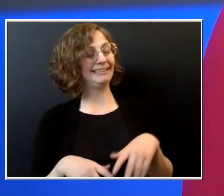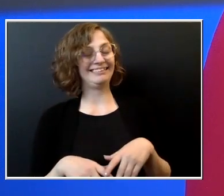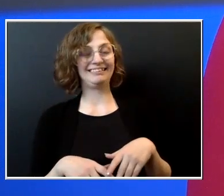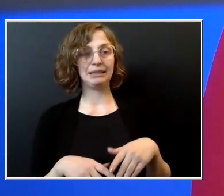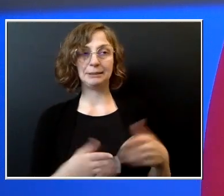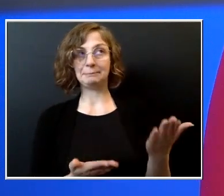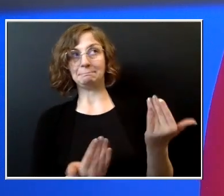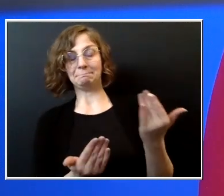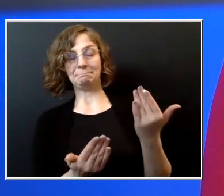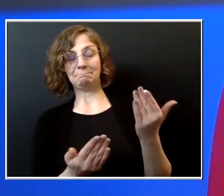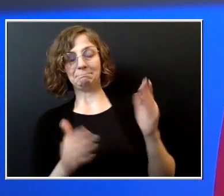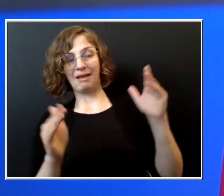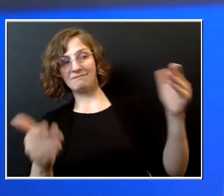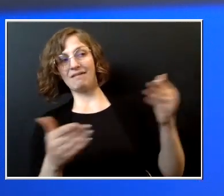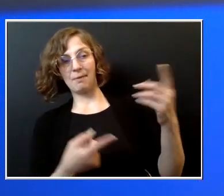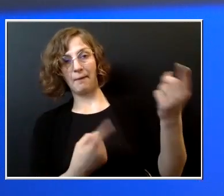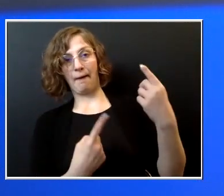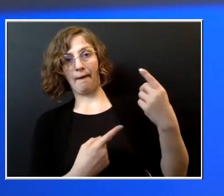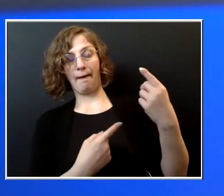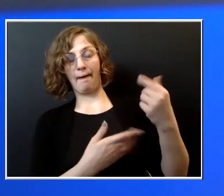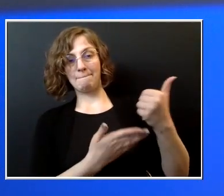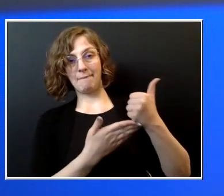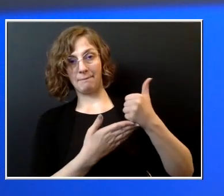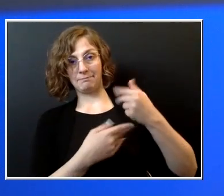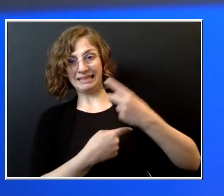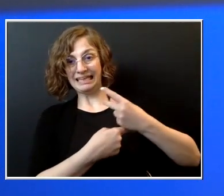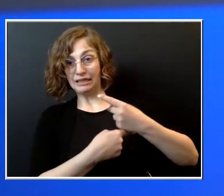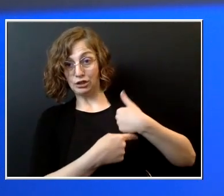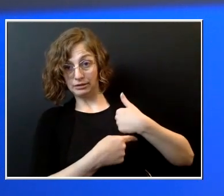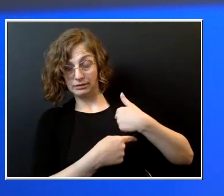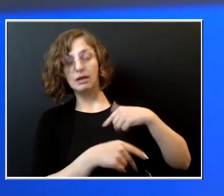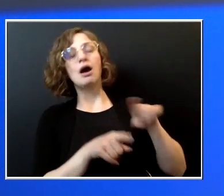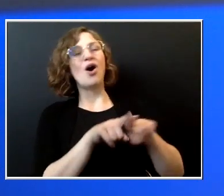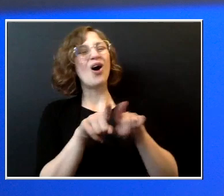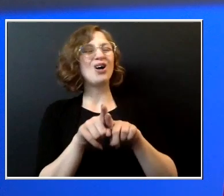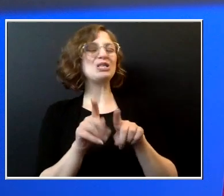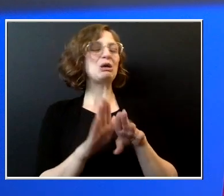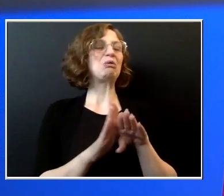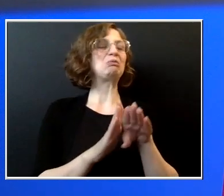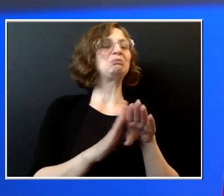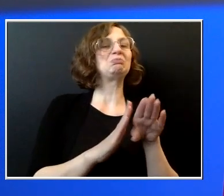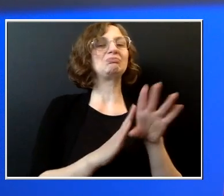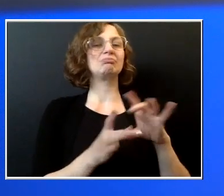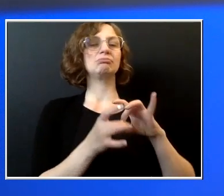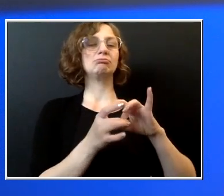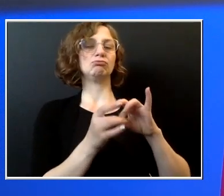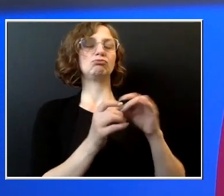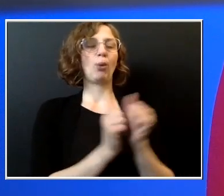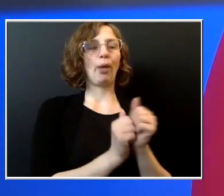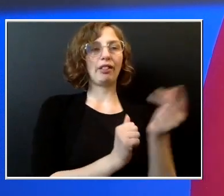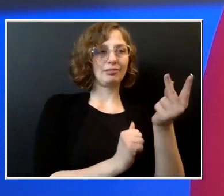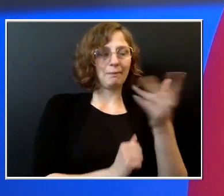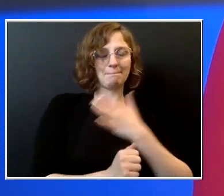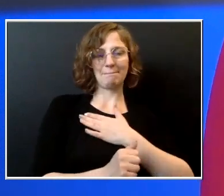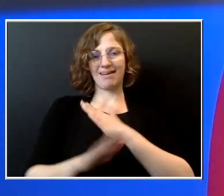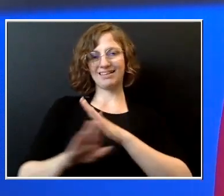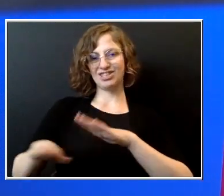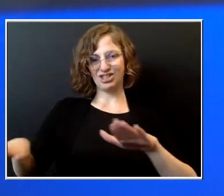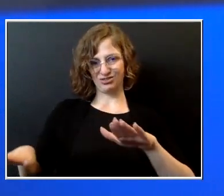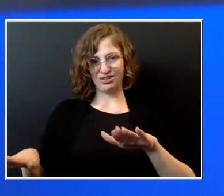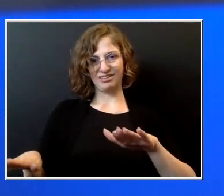care of me, but also to help build a bond between them and my children. Great idea. And I got the